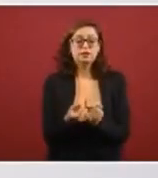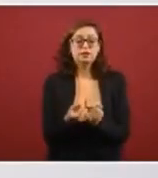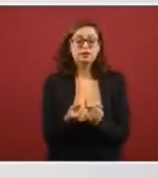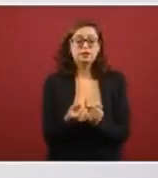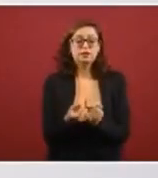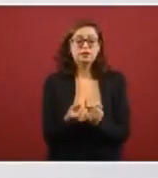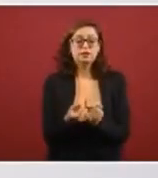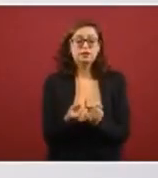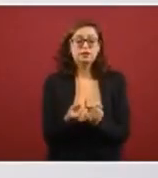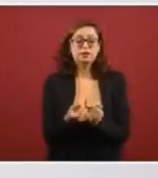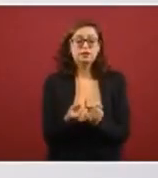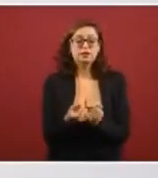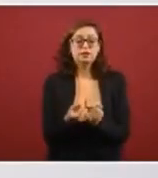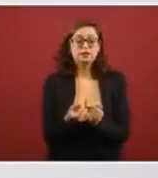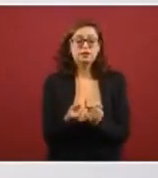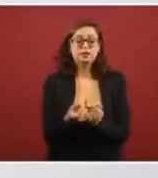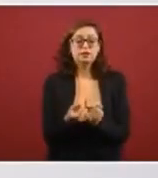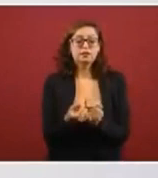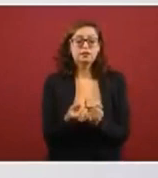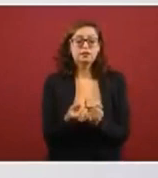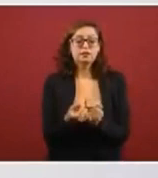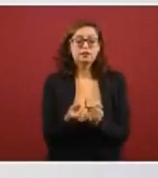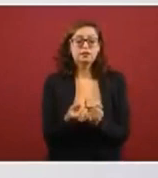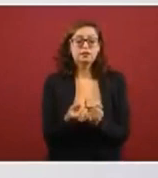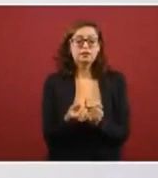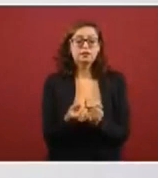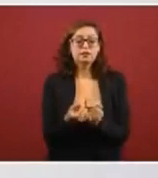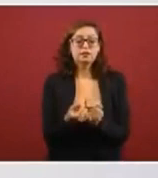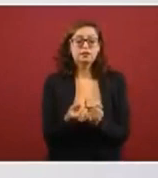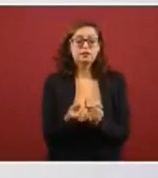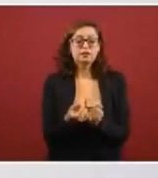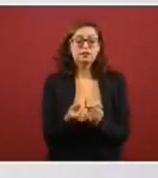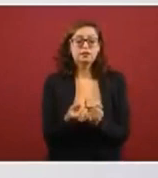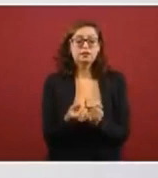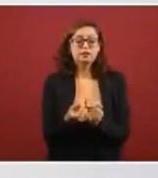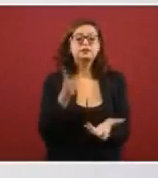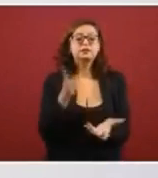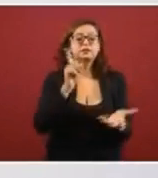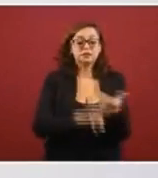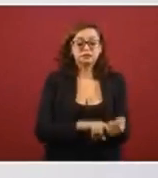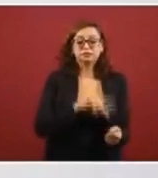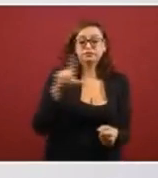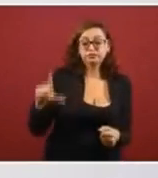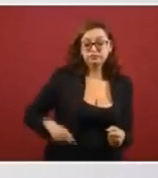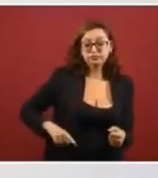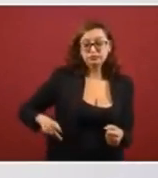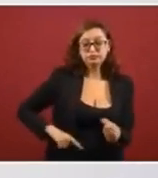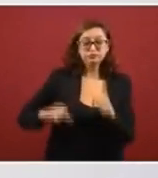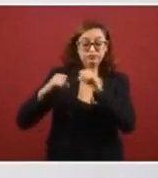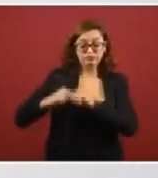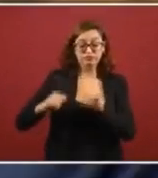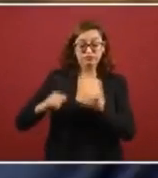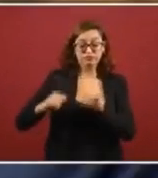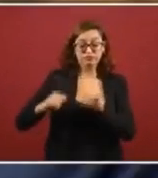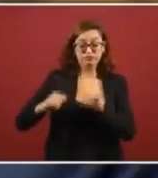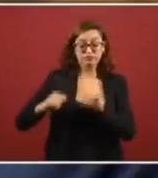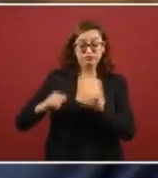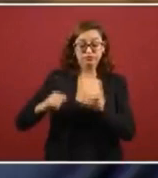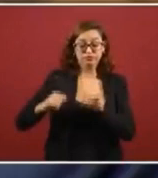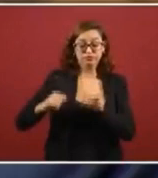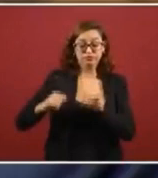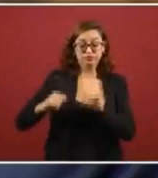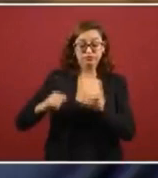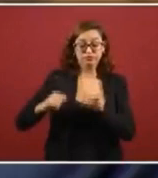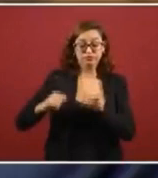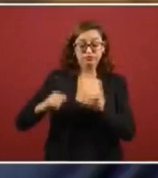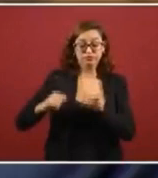we also eliminated that special treasury of money for high